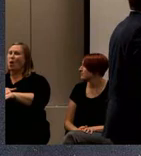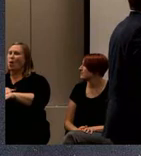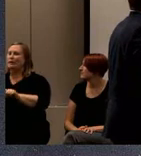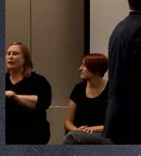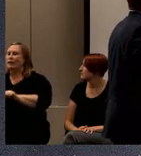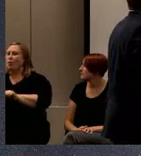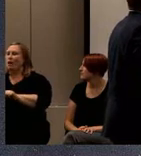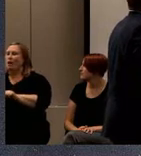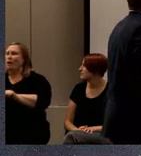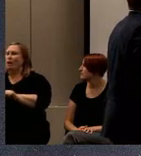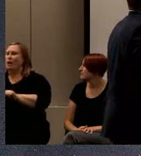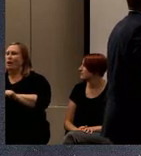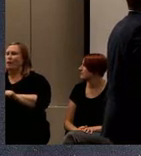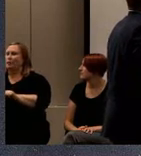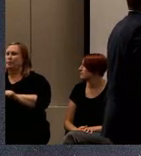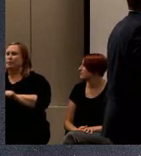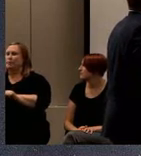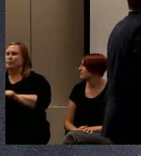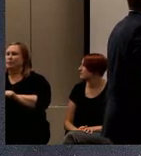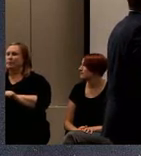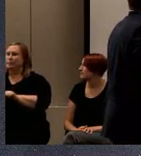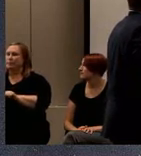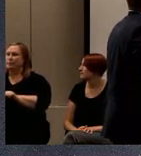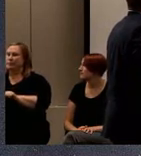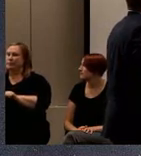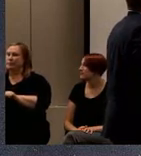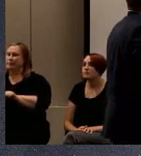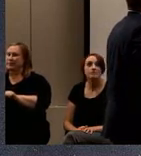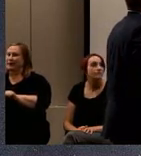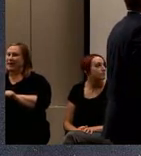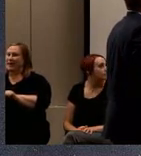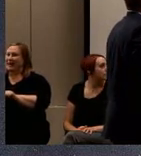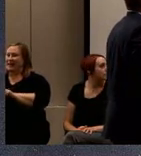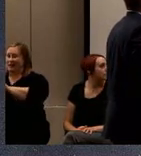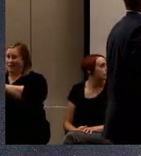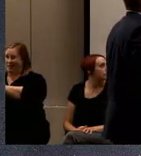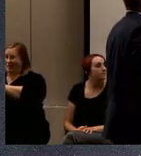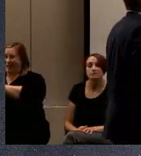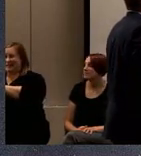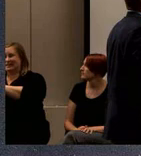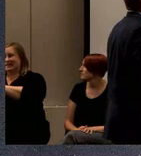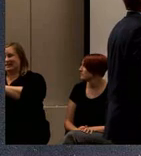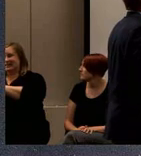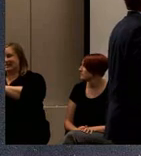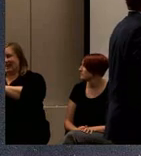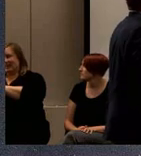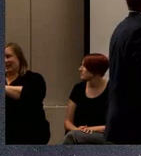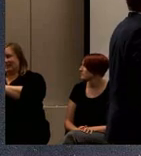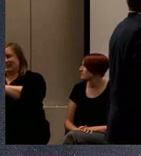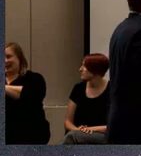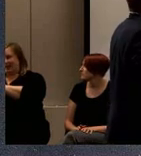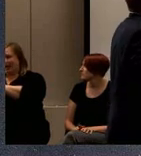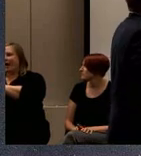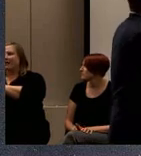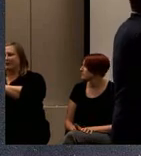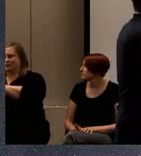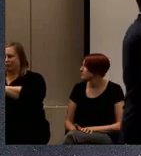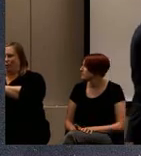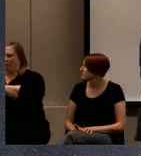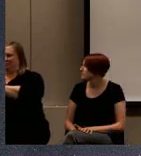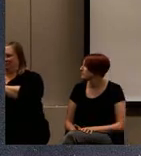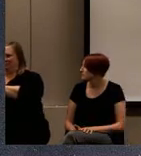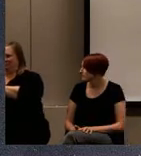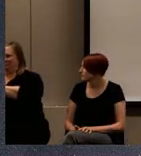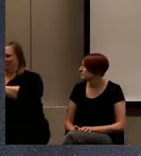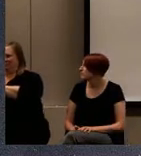slowly creep up. And then once you get past, you know, 70, 75, it starts to jump up. But again,